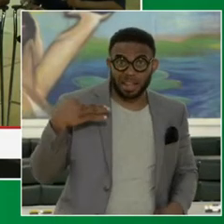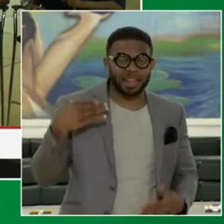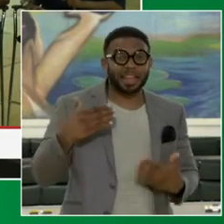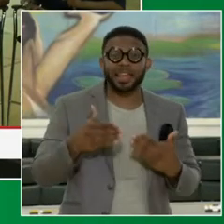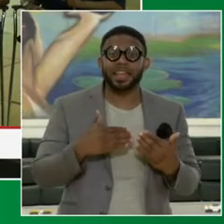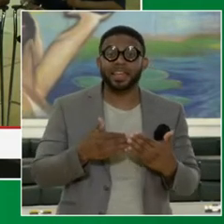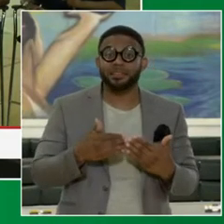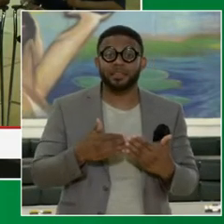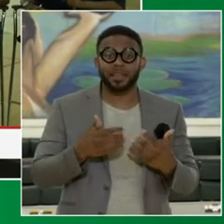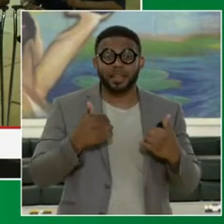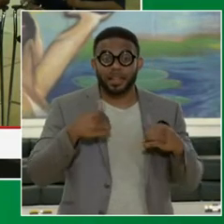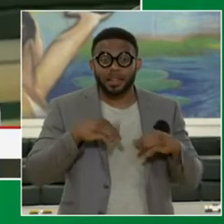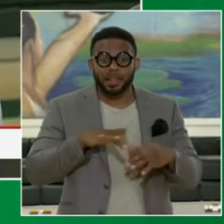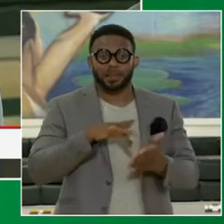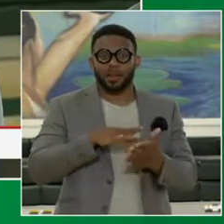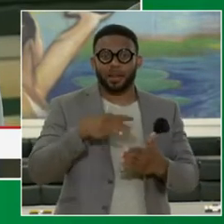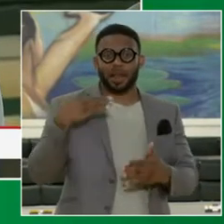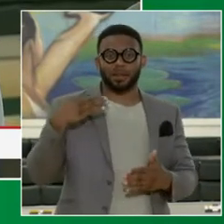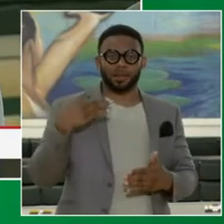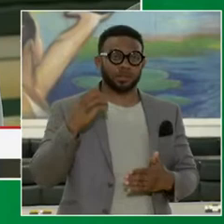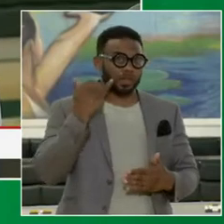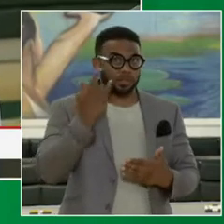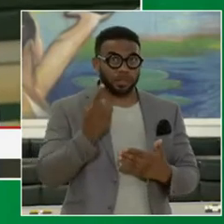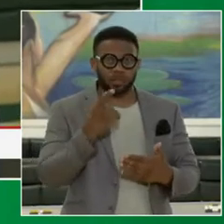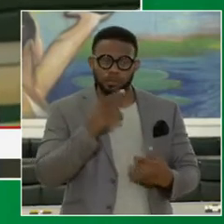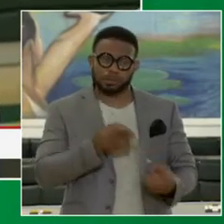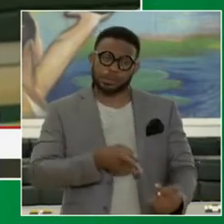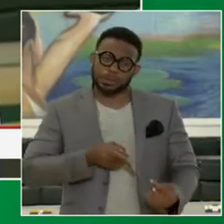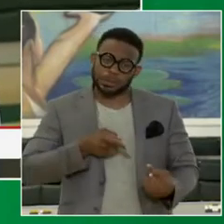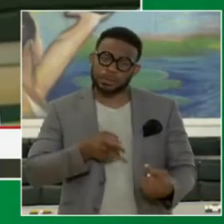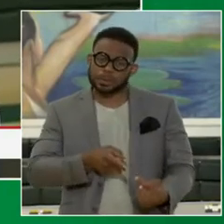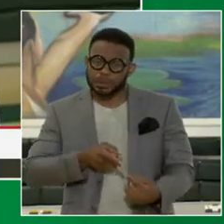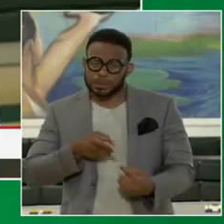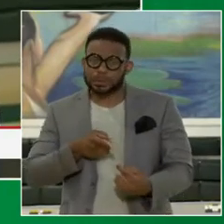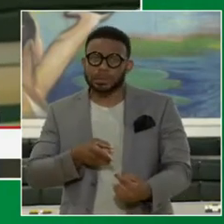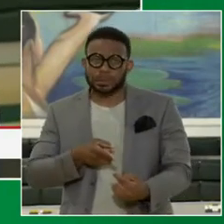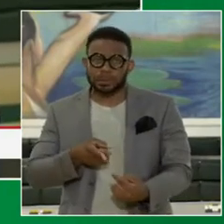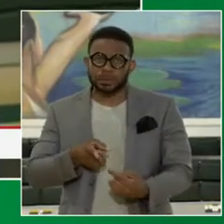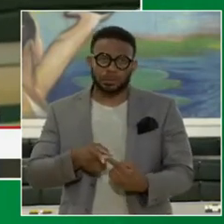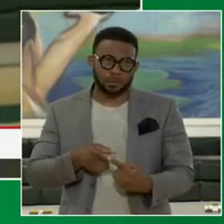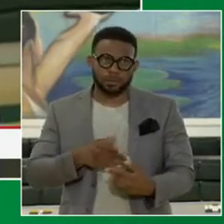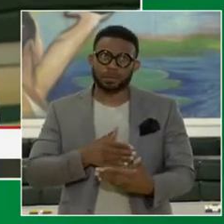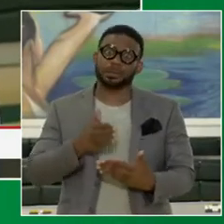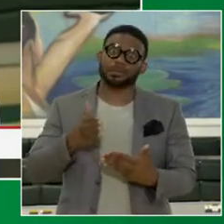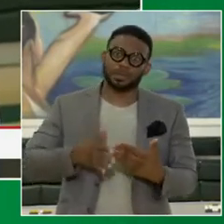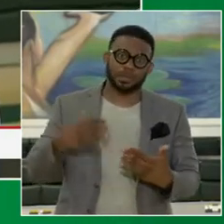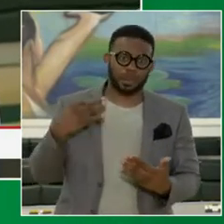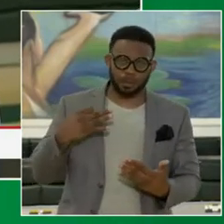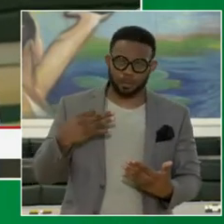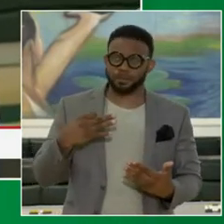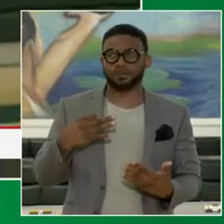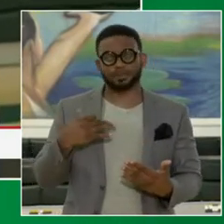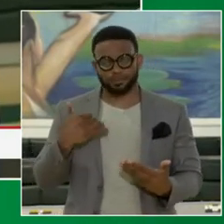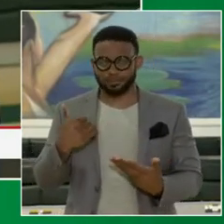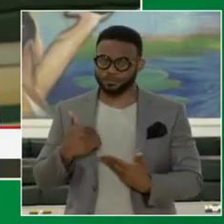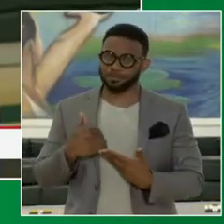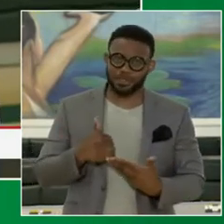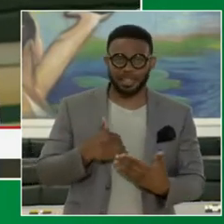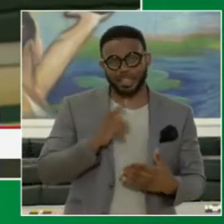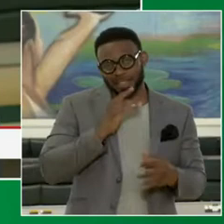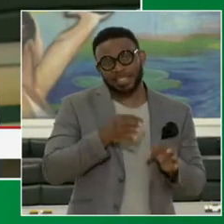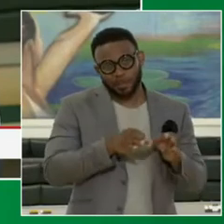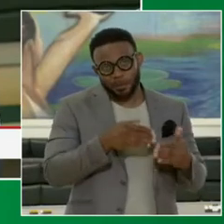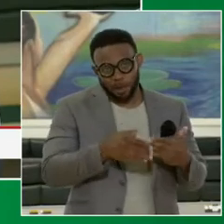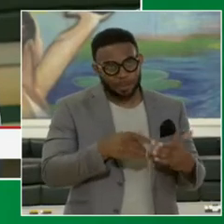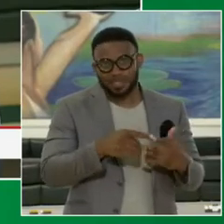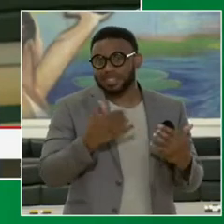in a verbal application. So if there's someone who is struggling to complete the application, even though it is a simplified